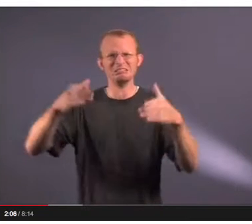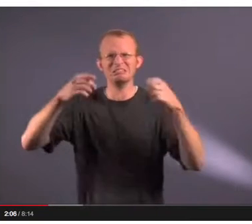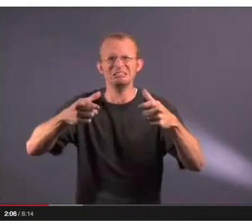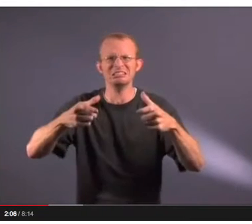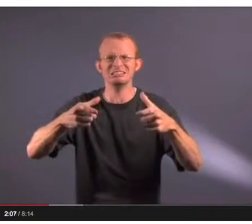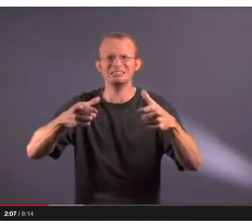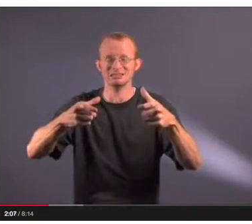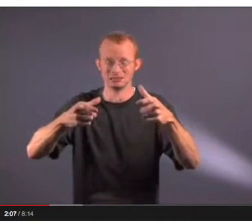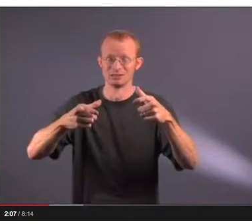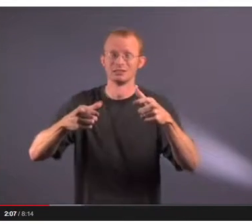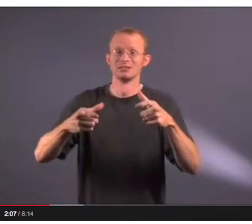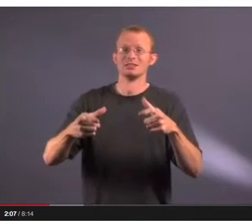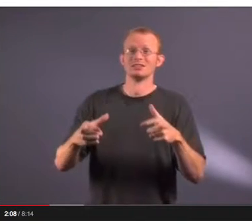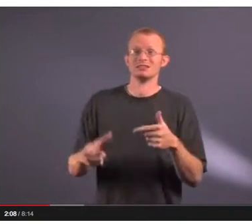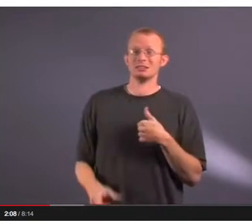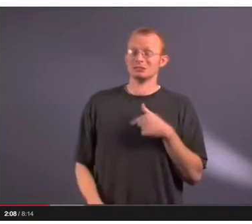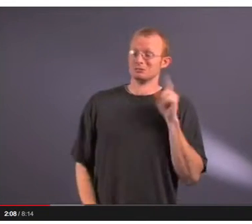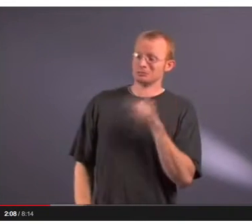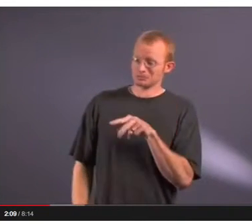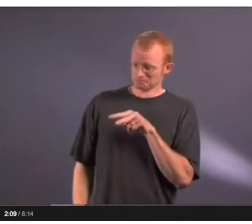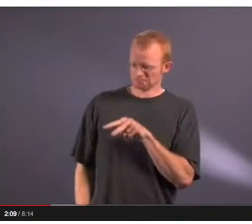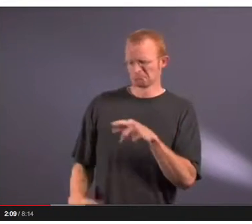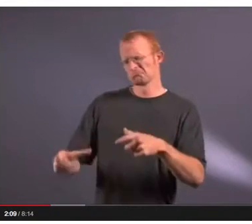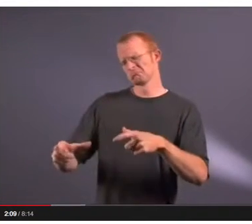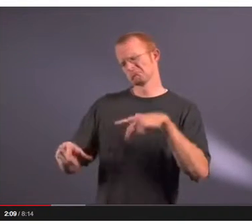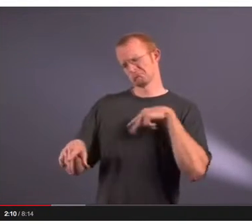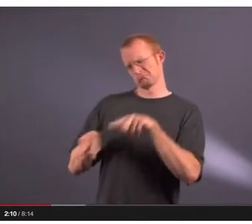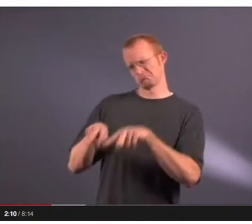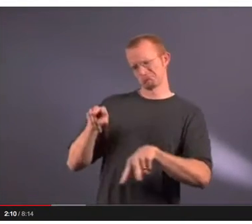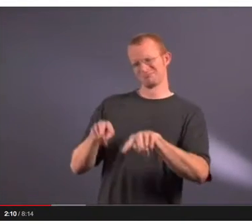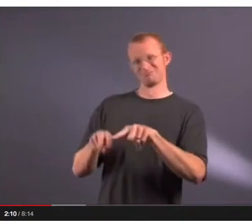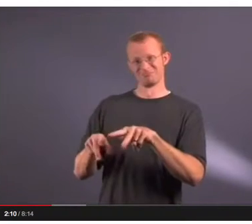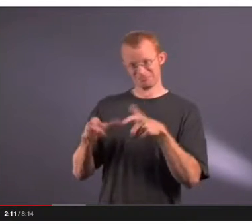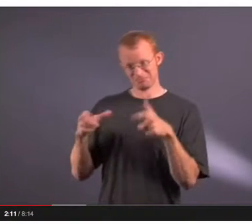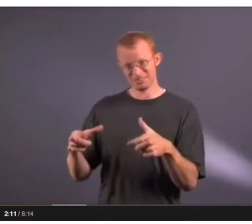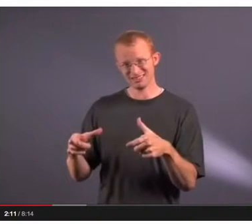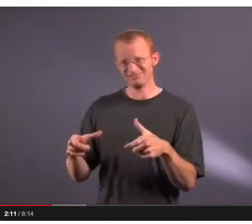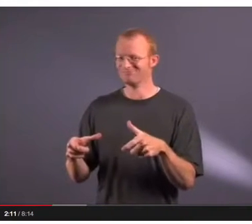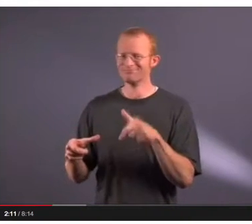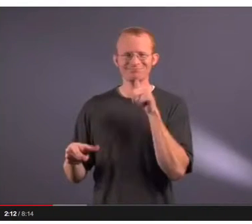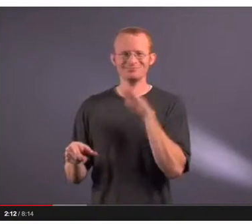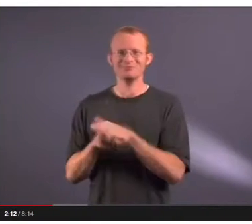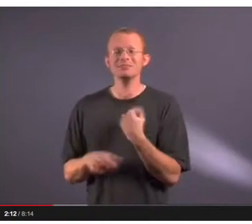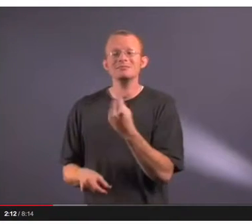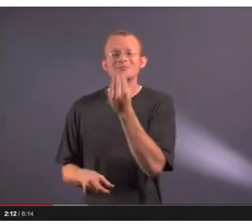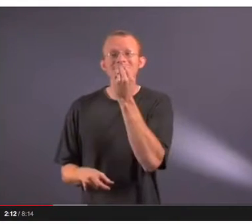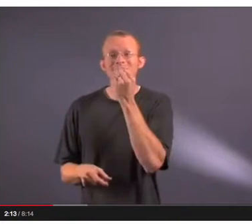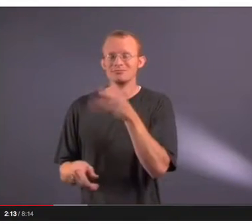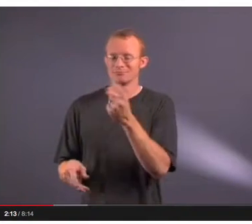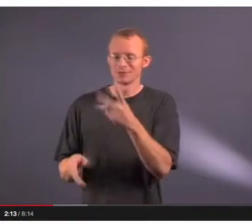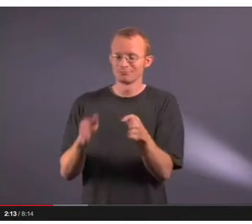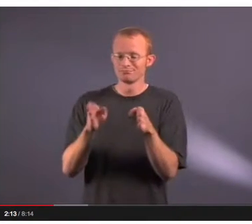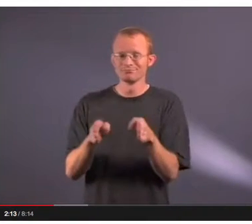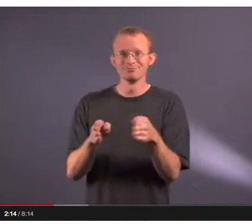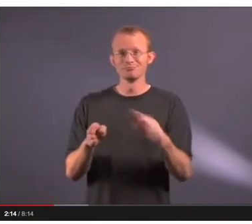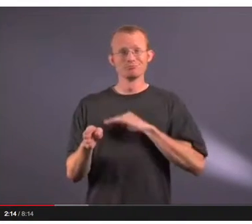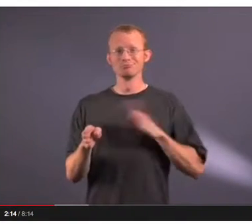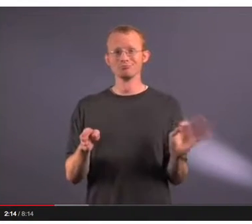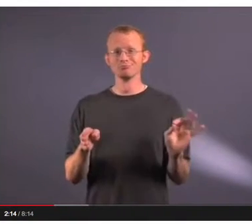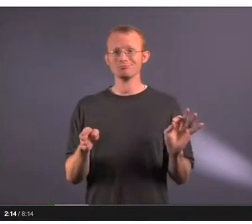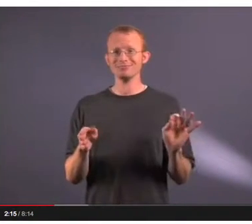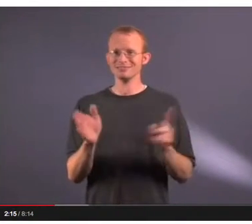their burritos. It's a nice burrito, wrapped nicely, huge. So I look at that, and I'm like, that's just,